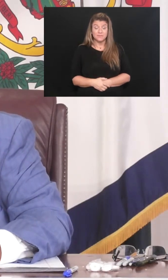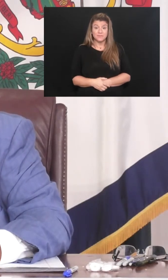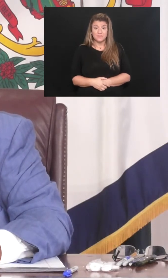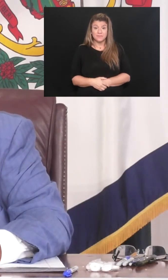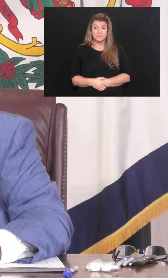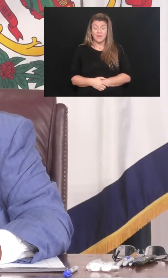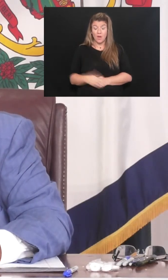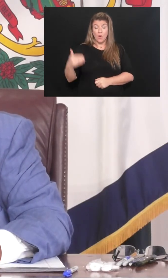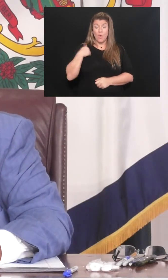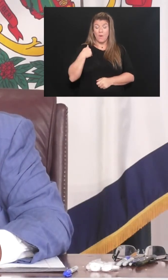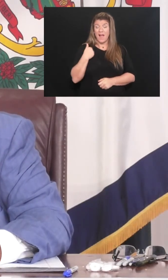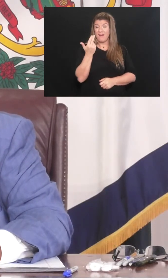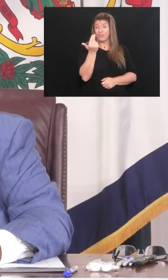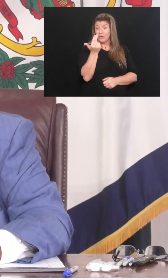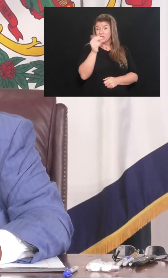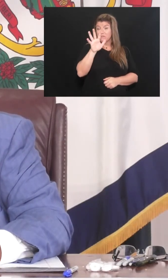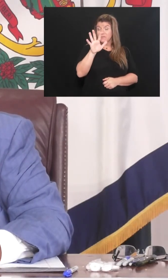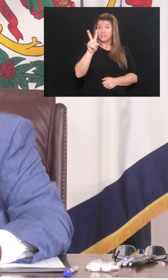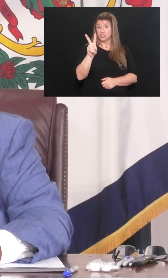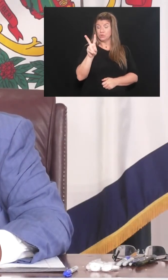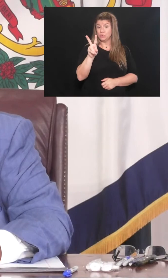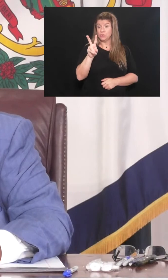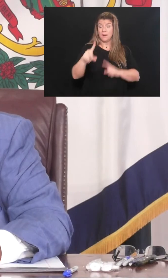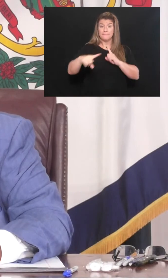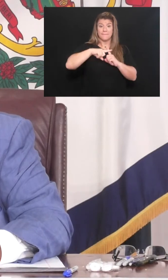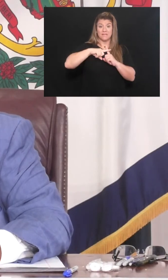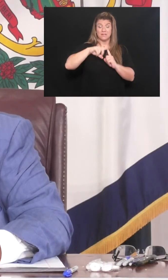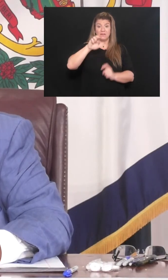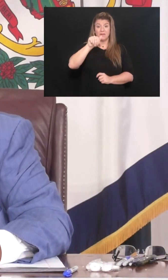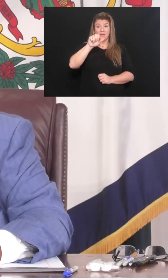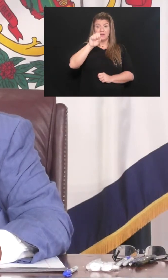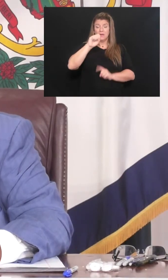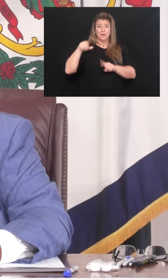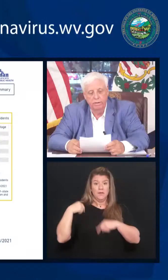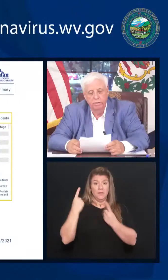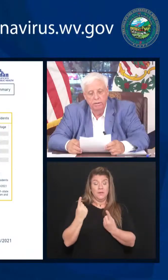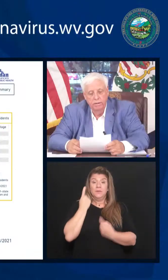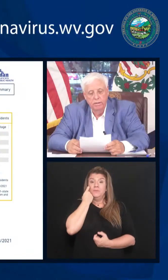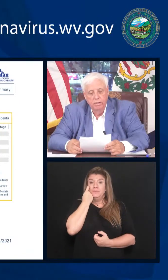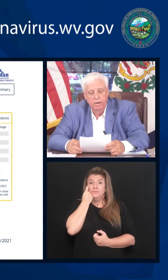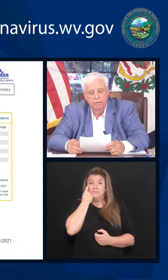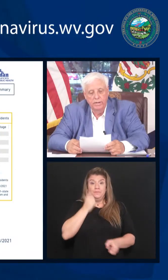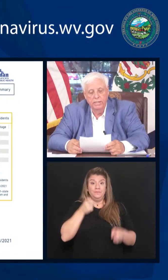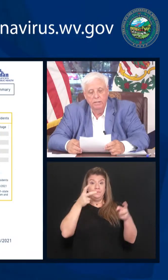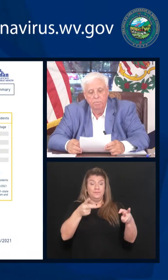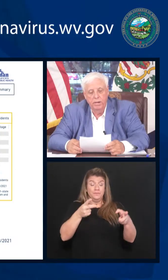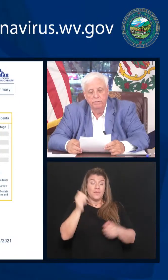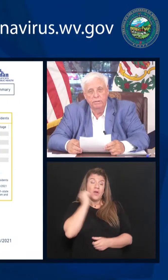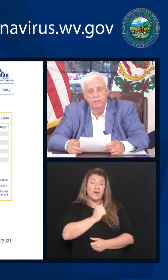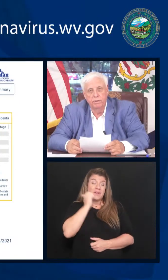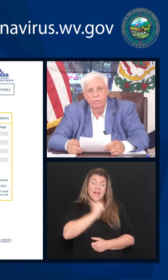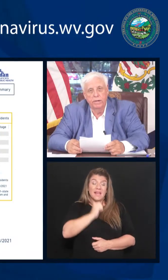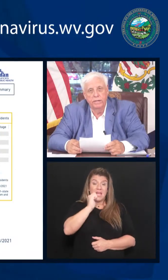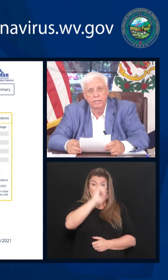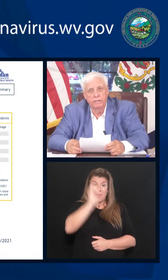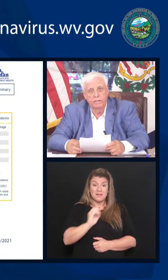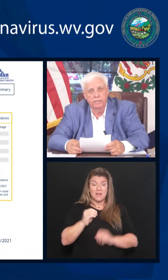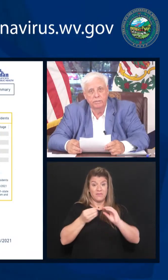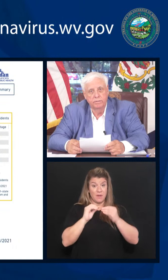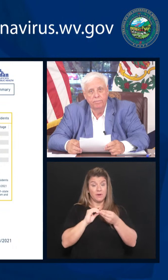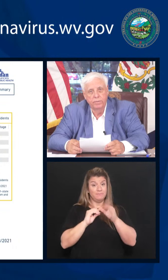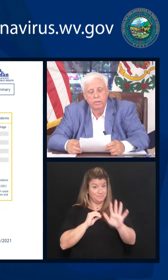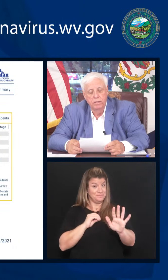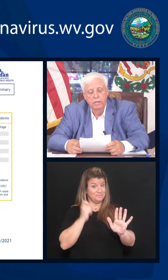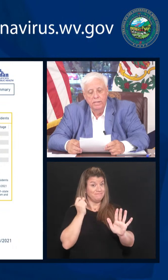We have 1,352, positive cases since our last update. Our daily positivity rate, get